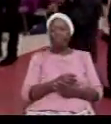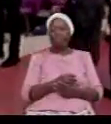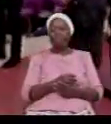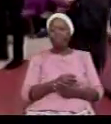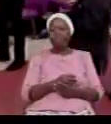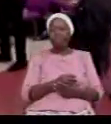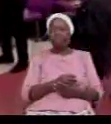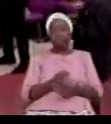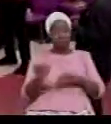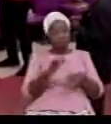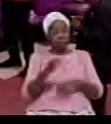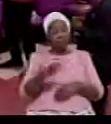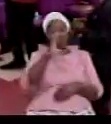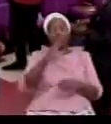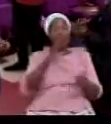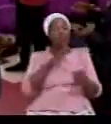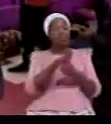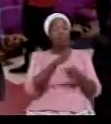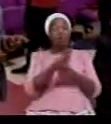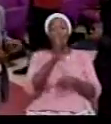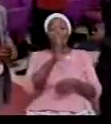You drink enough water.